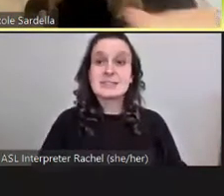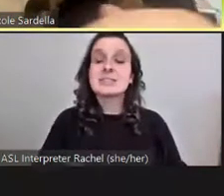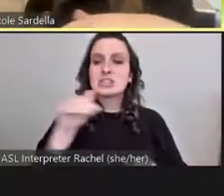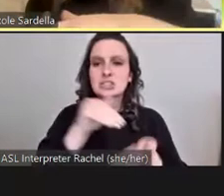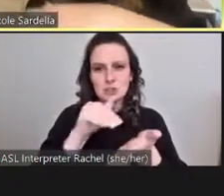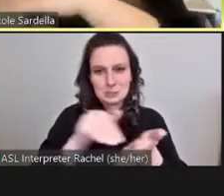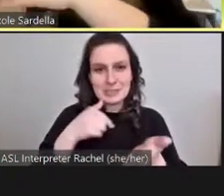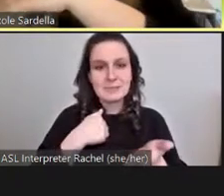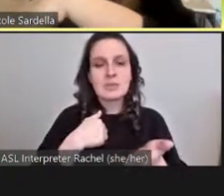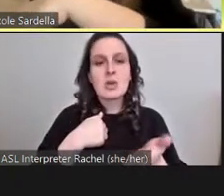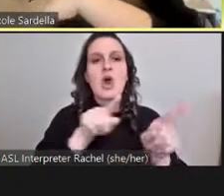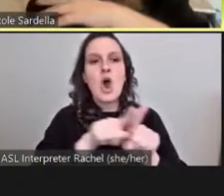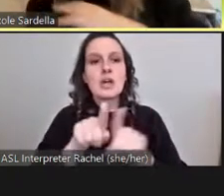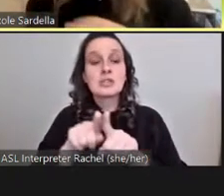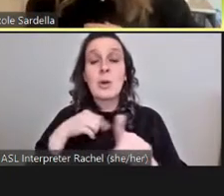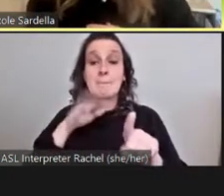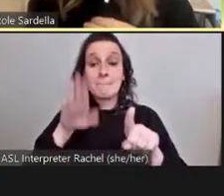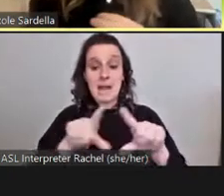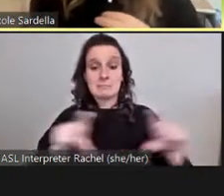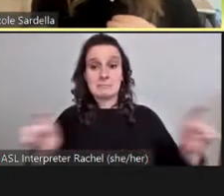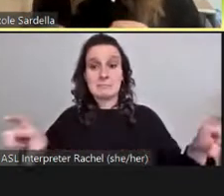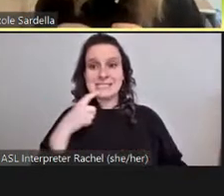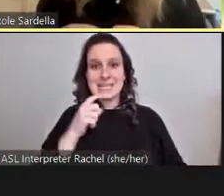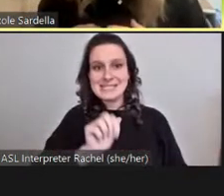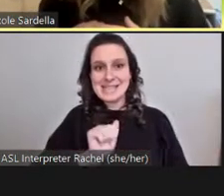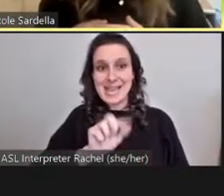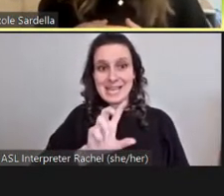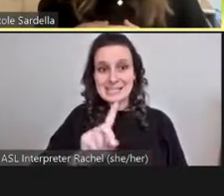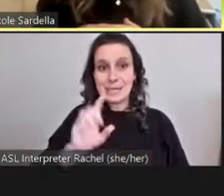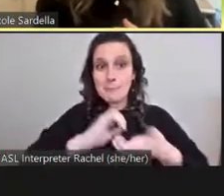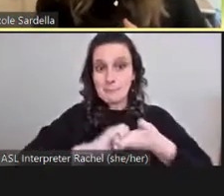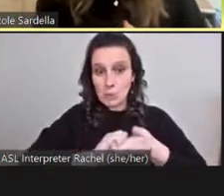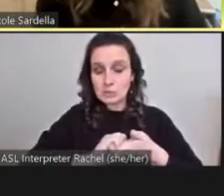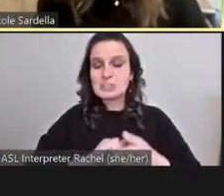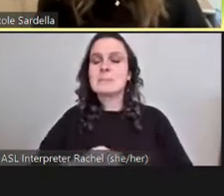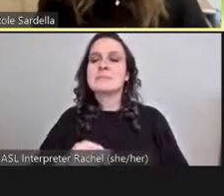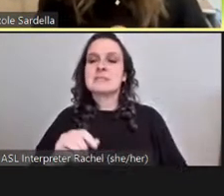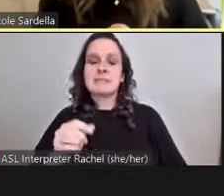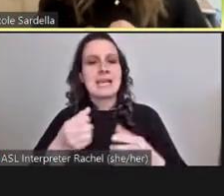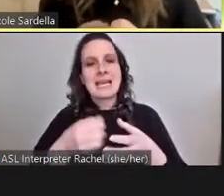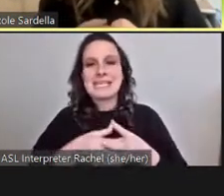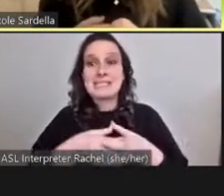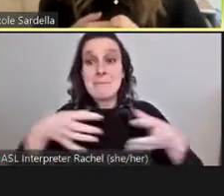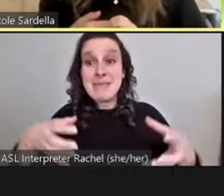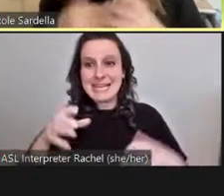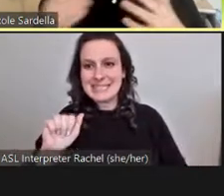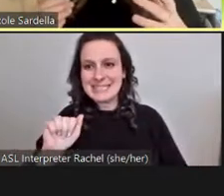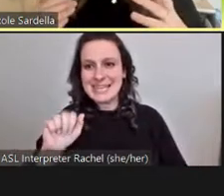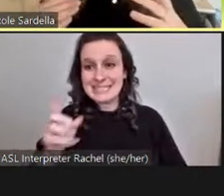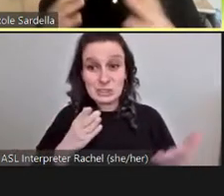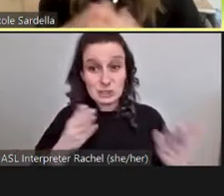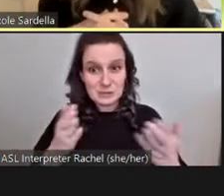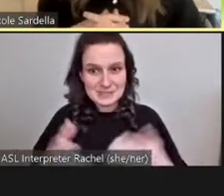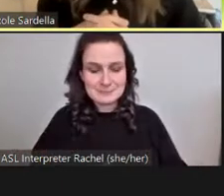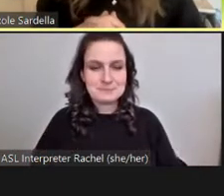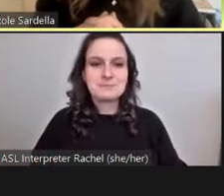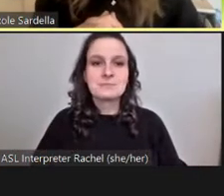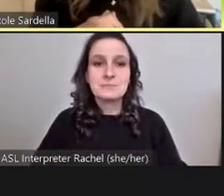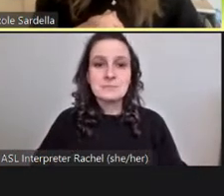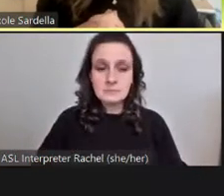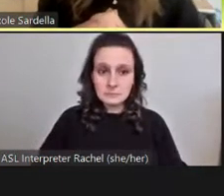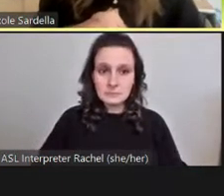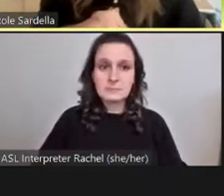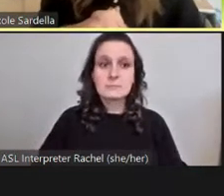And then there's the AD partnerships and expanding AD at the bottom of the screen. Over the last 10 years, as I